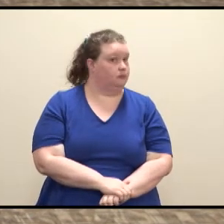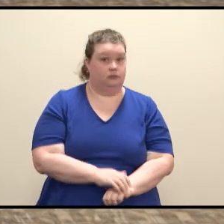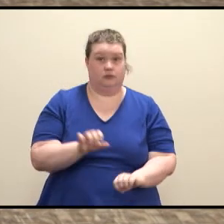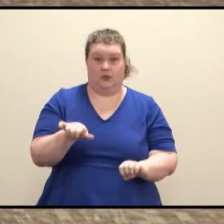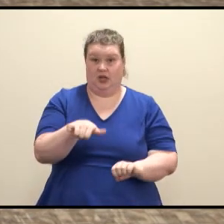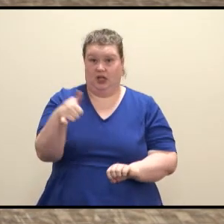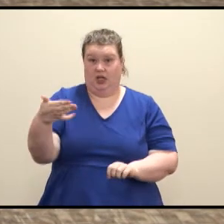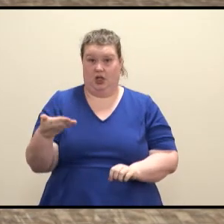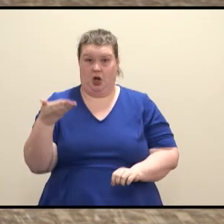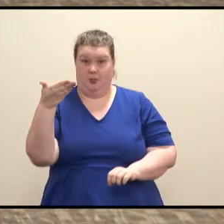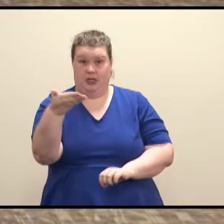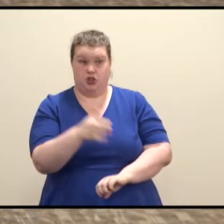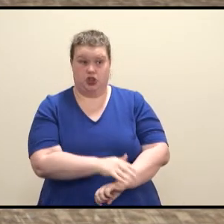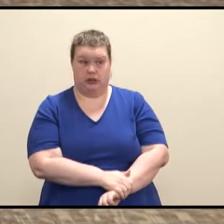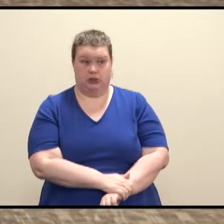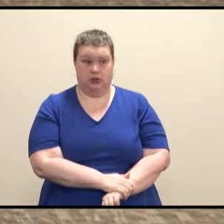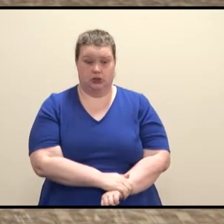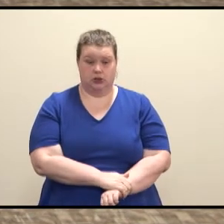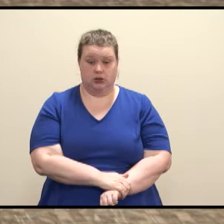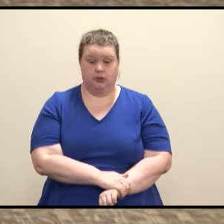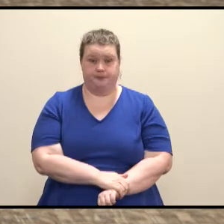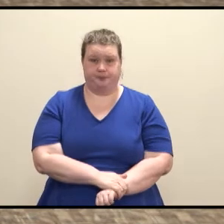Are there any other nominations?